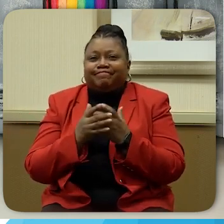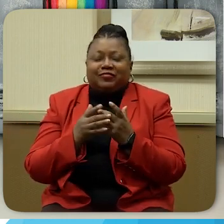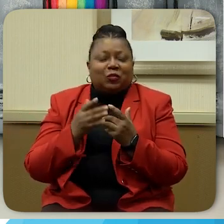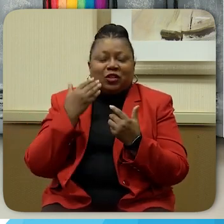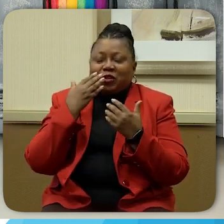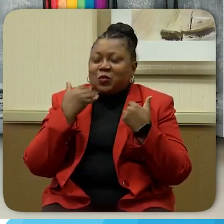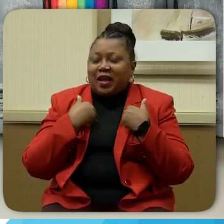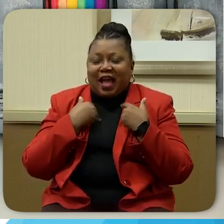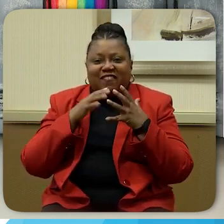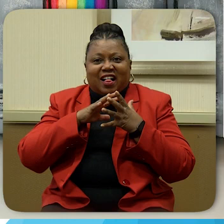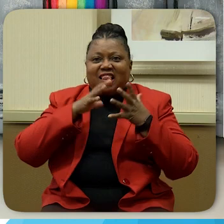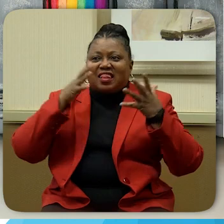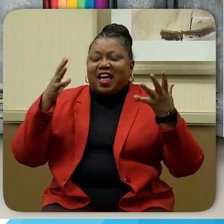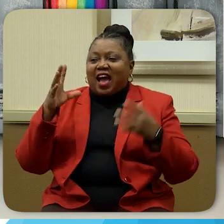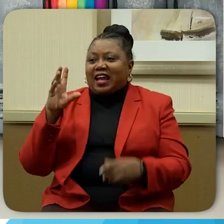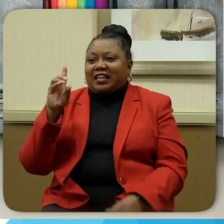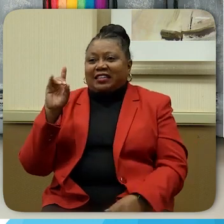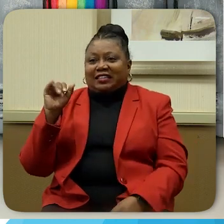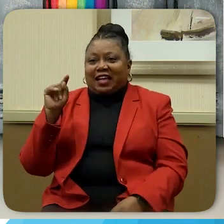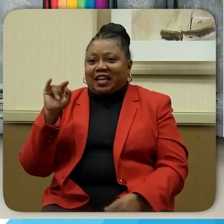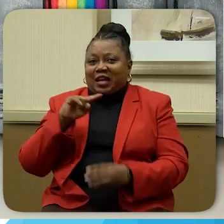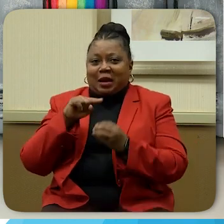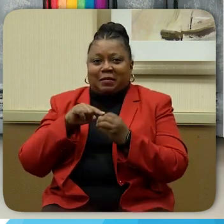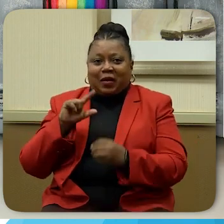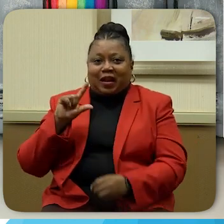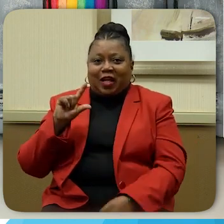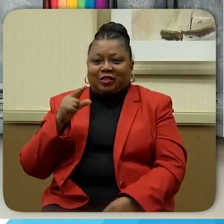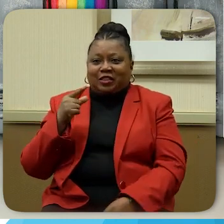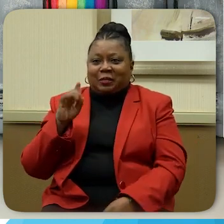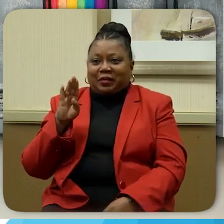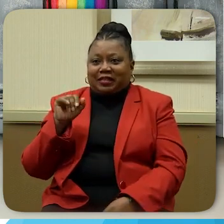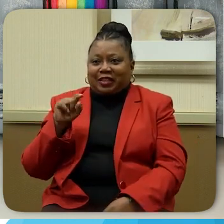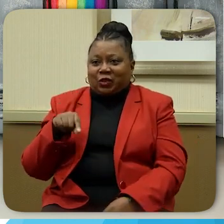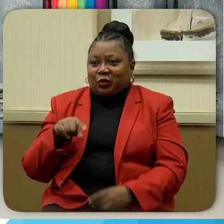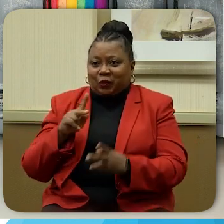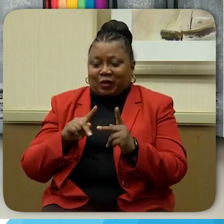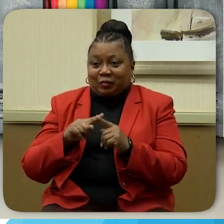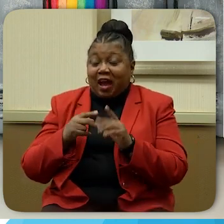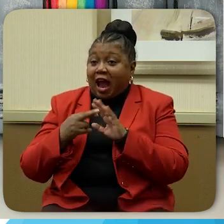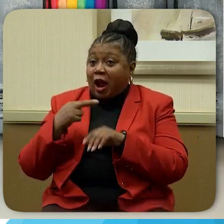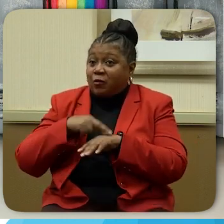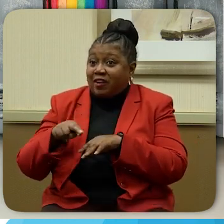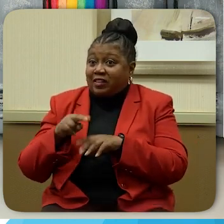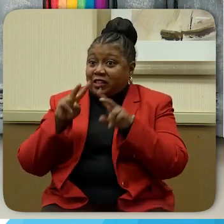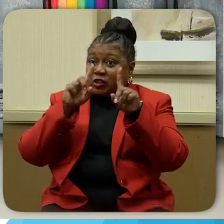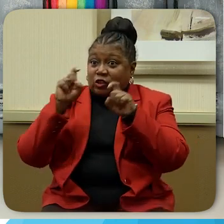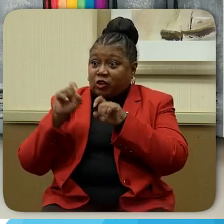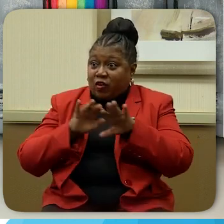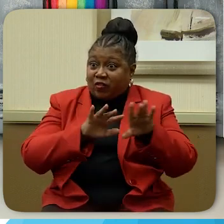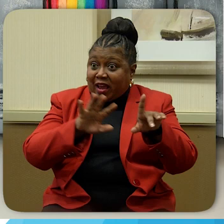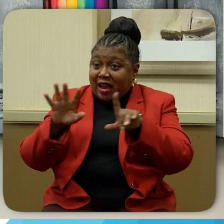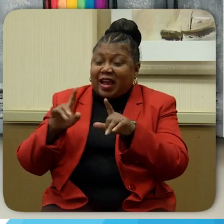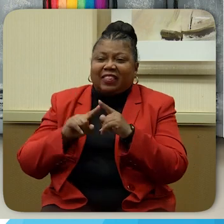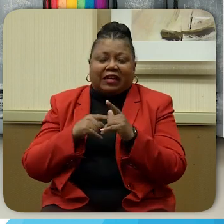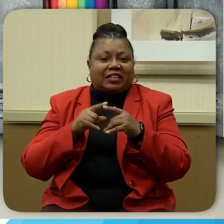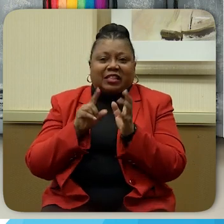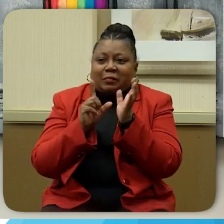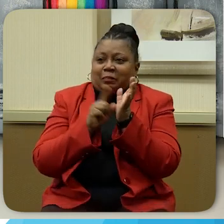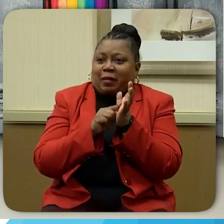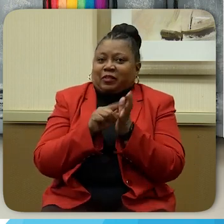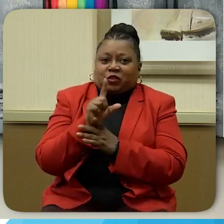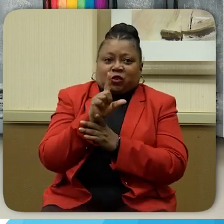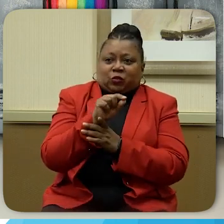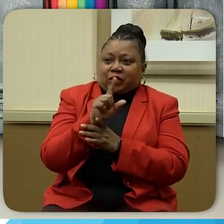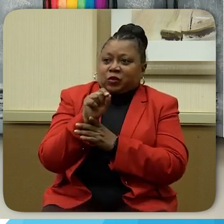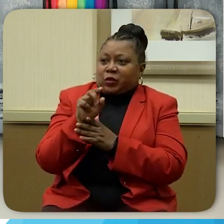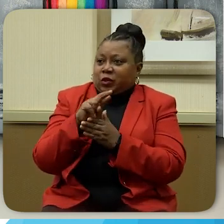we don't have a ton of data about LGBTQ people. I referenced the Illinois Youth Survey, and so they just published the